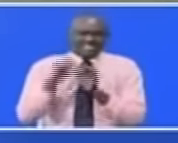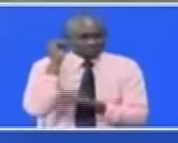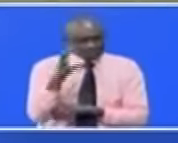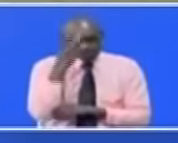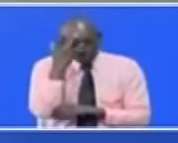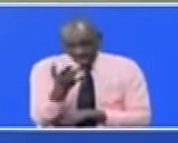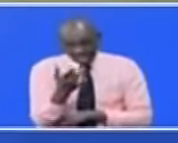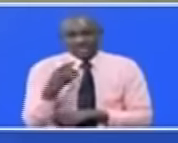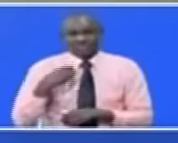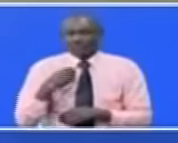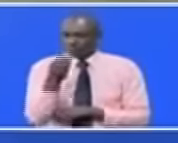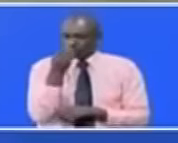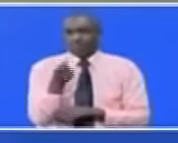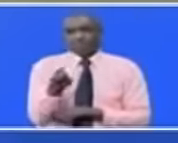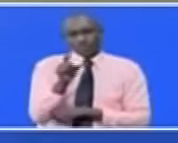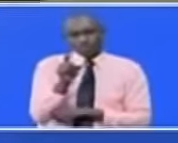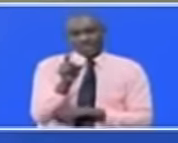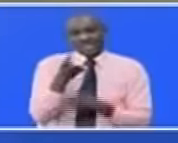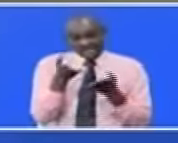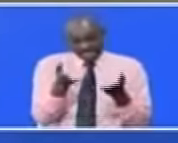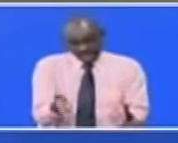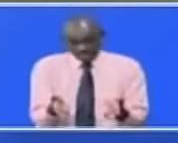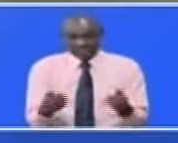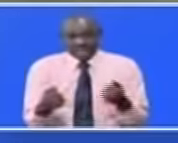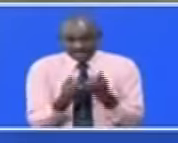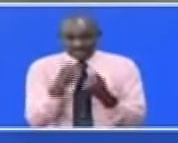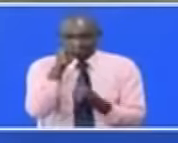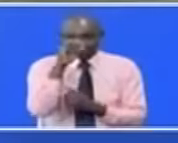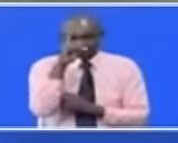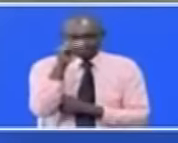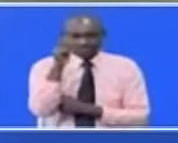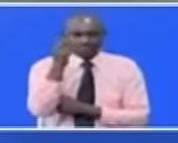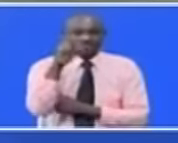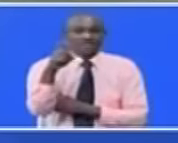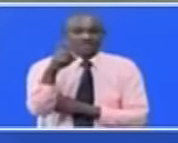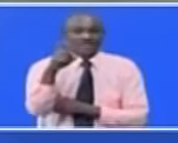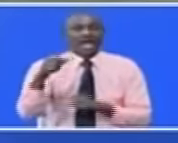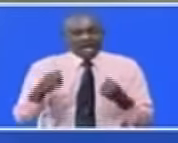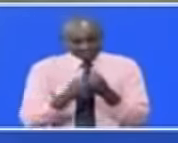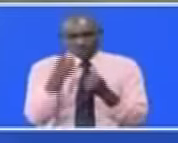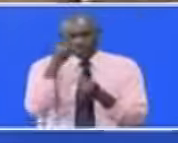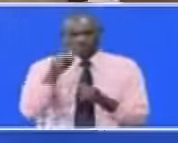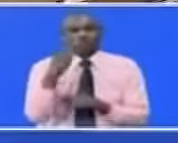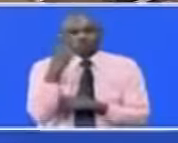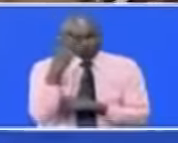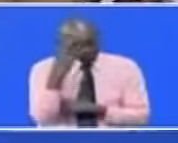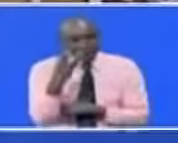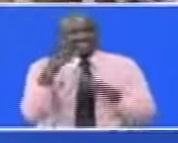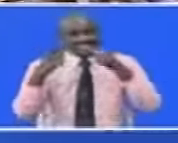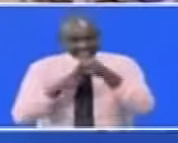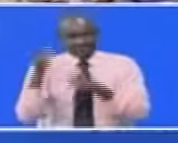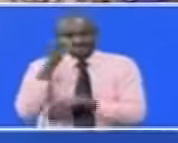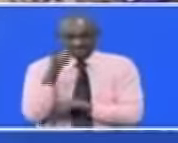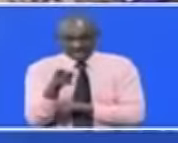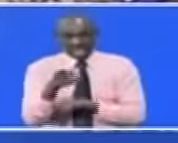1.2% increase in the food and alcoholic beverages index, and a further 11.46% spike in the alcohol, beverages,